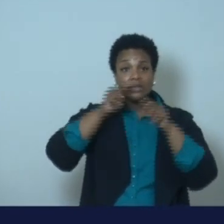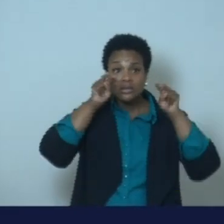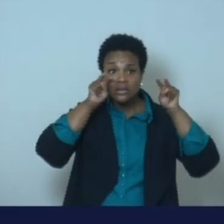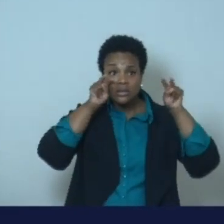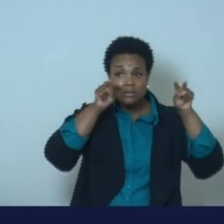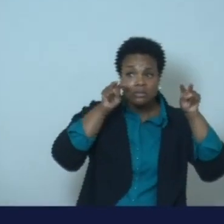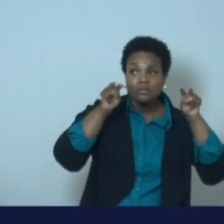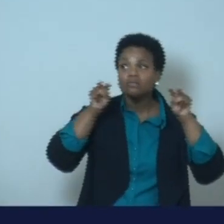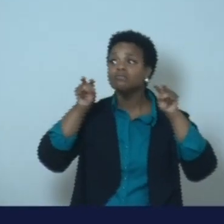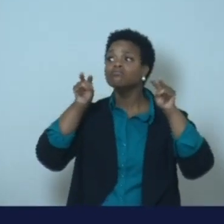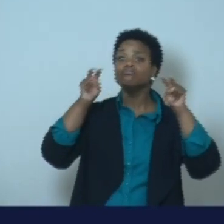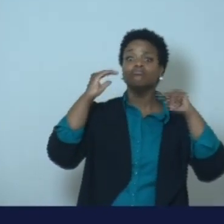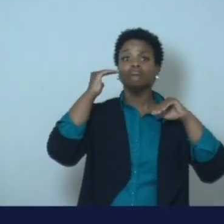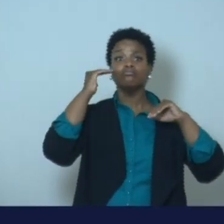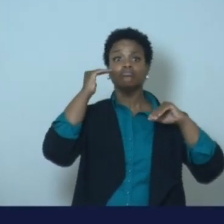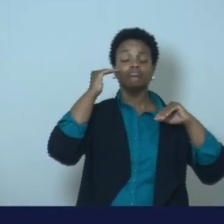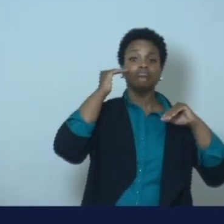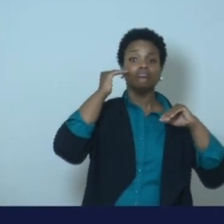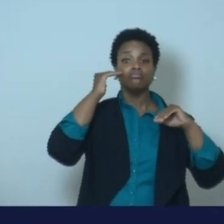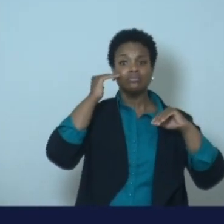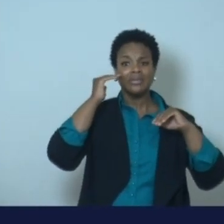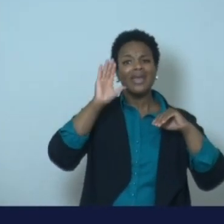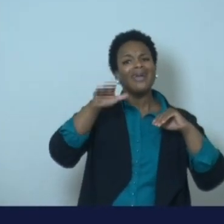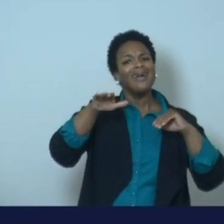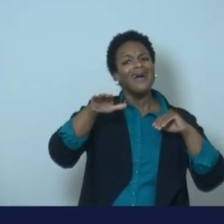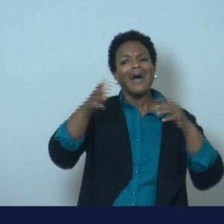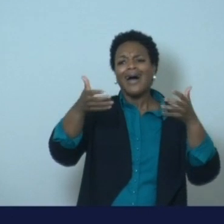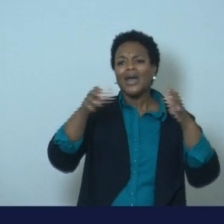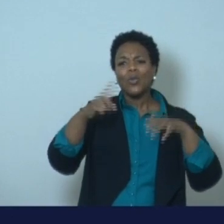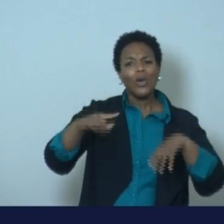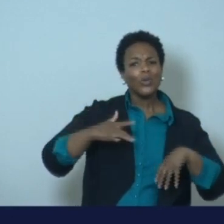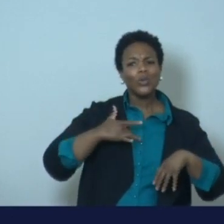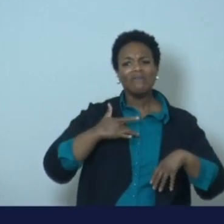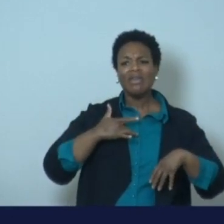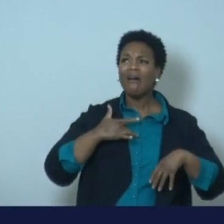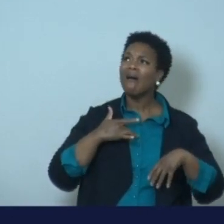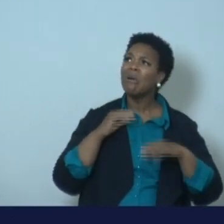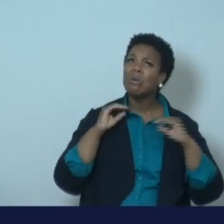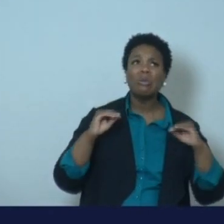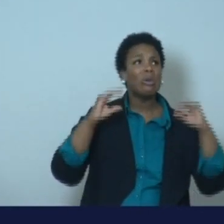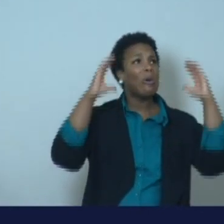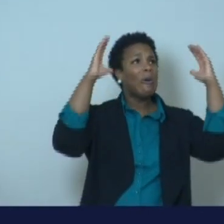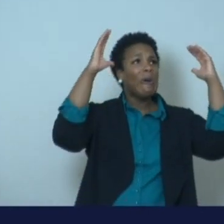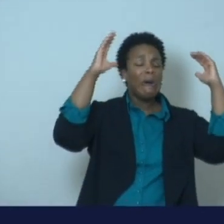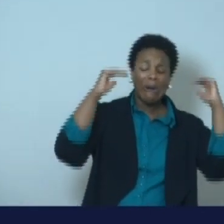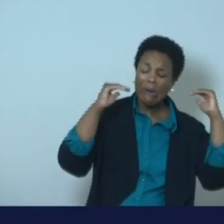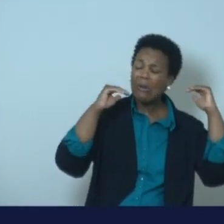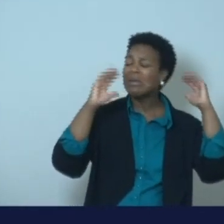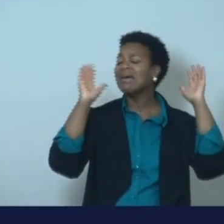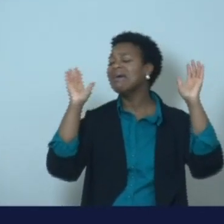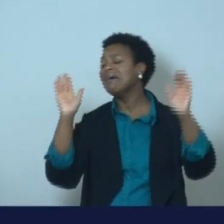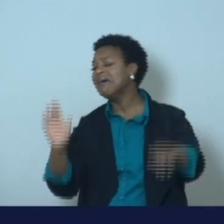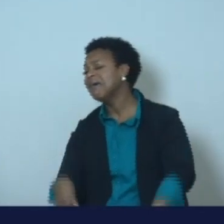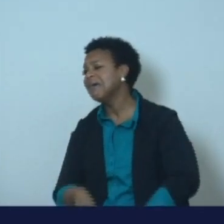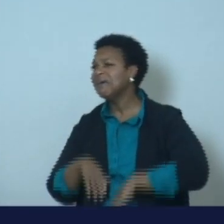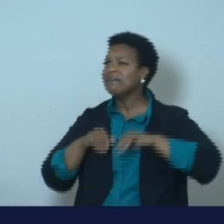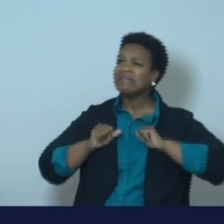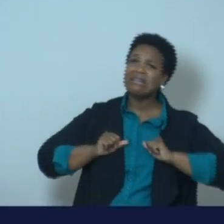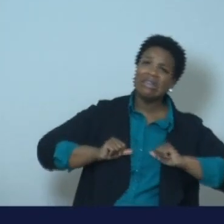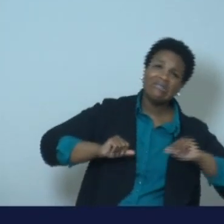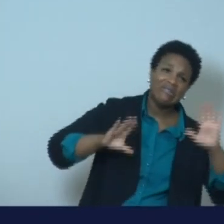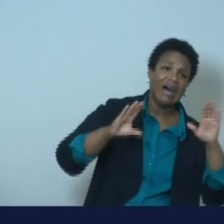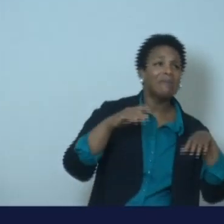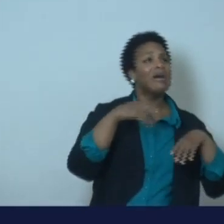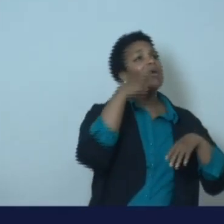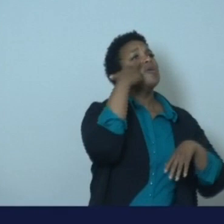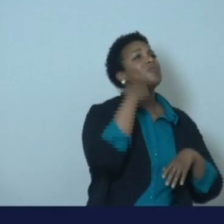I don't want to leave people feeling like it's hopeless, that even though we've got restaurants partially open, that you never